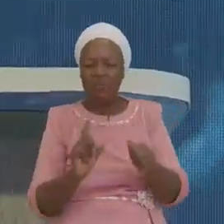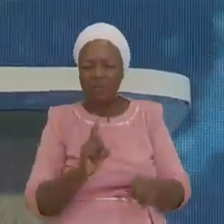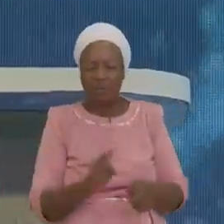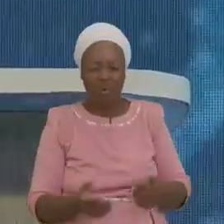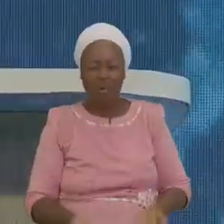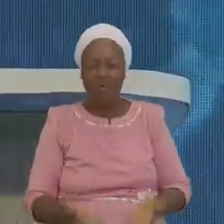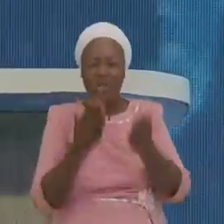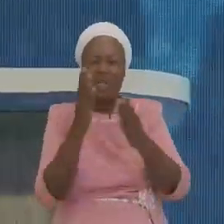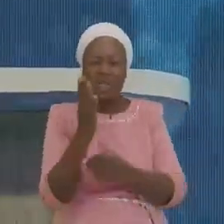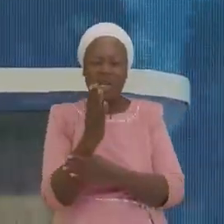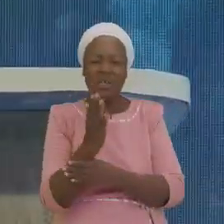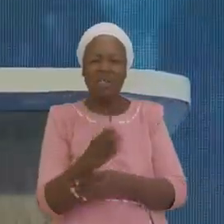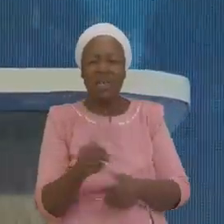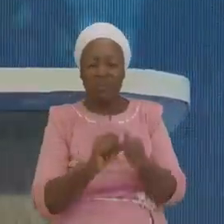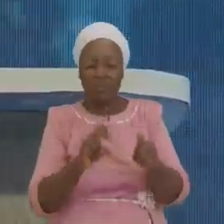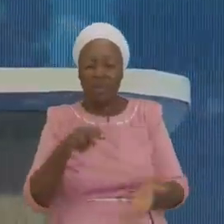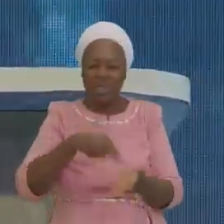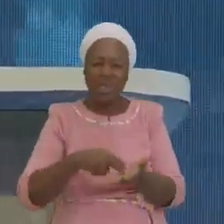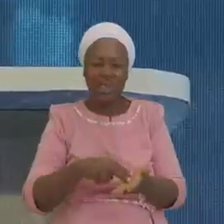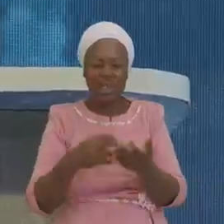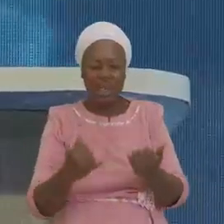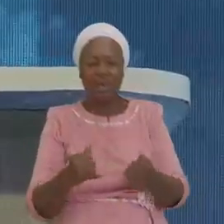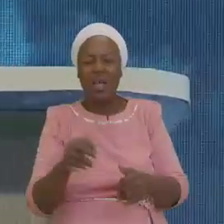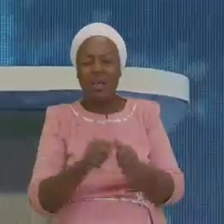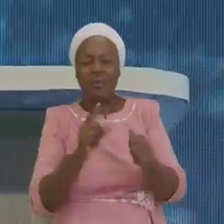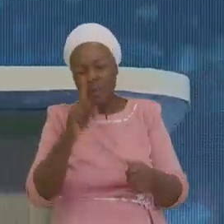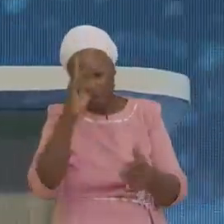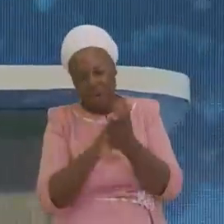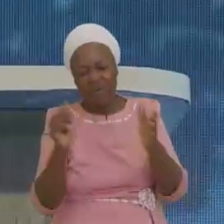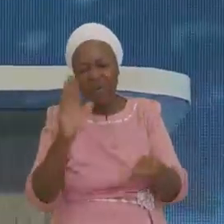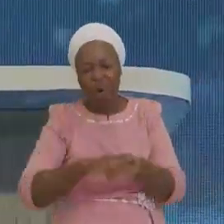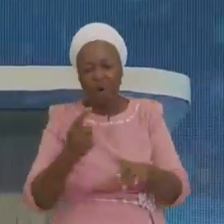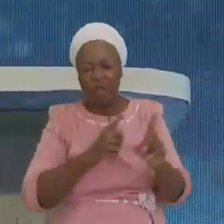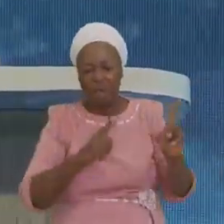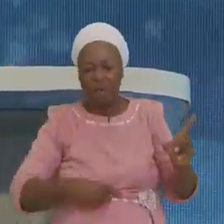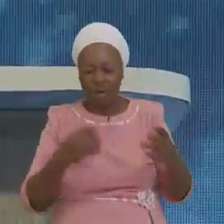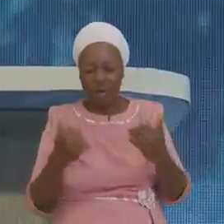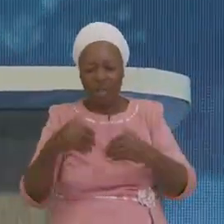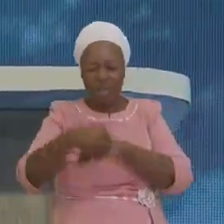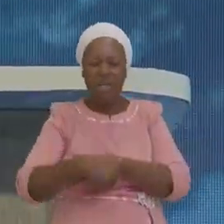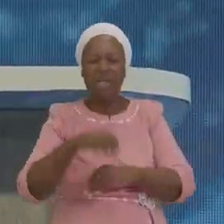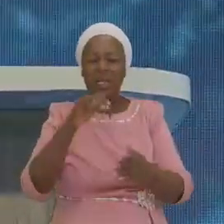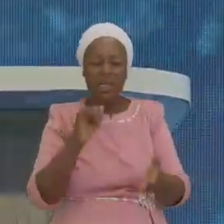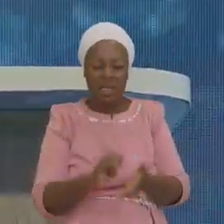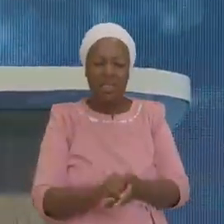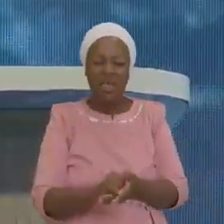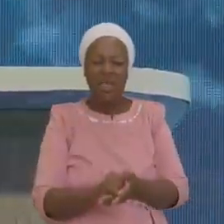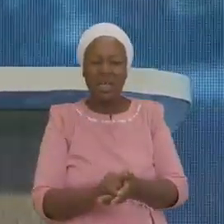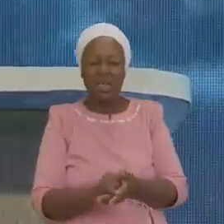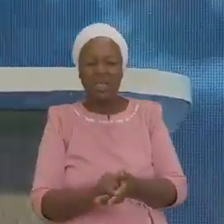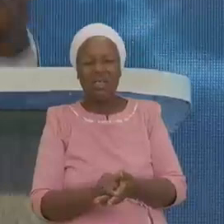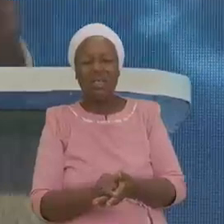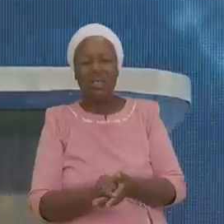hand, everyone standing up, everyone believing on the Lord tonight, grant them that salvation